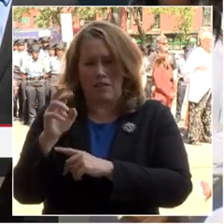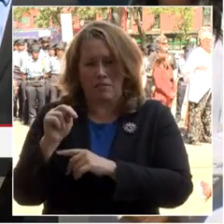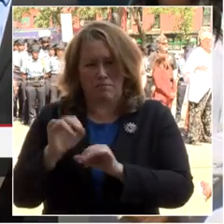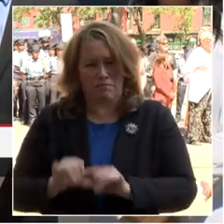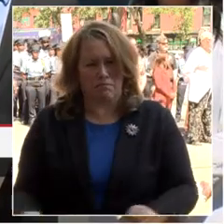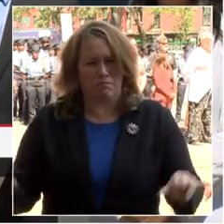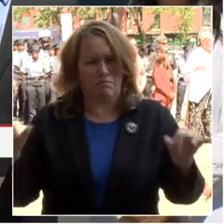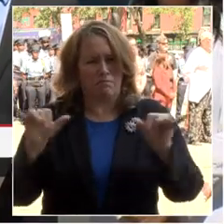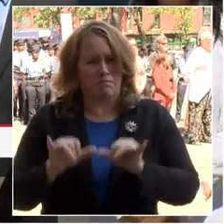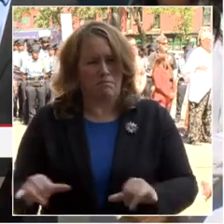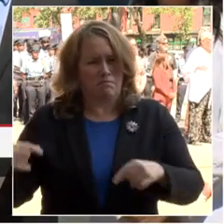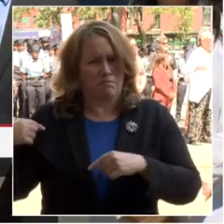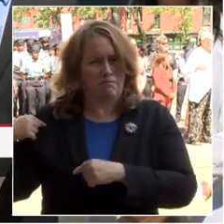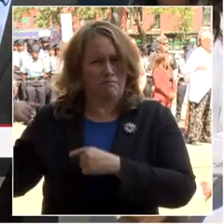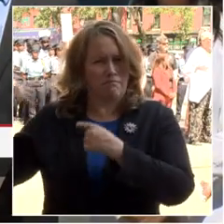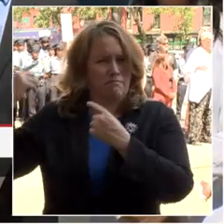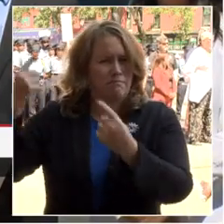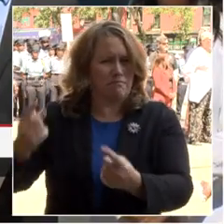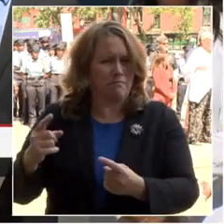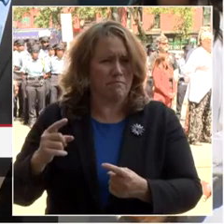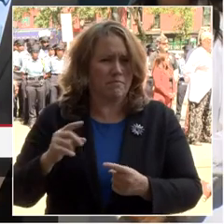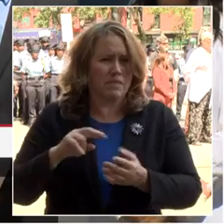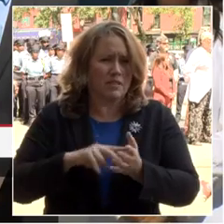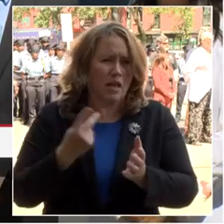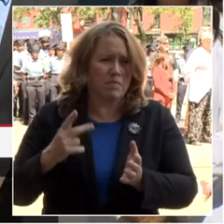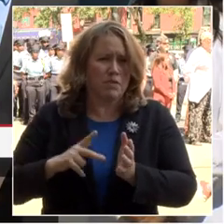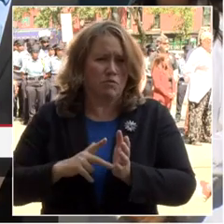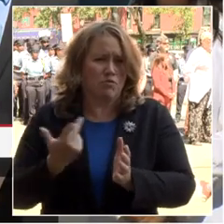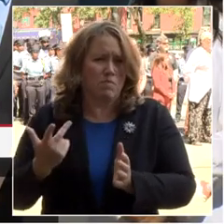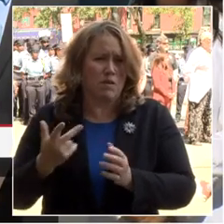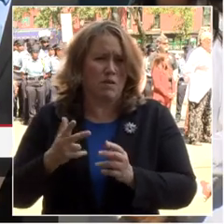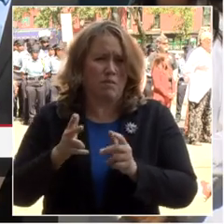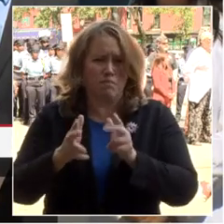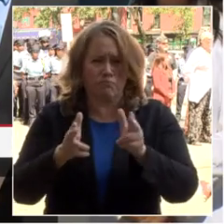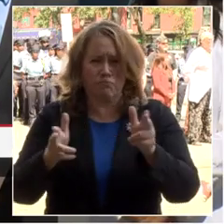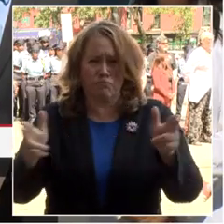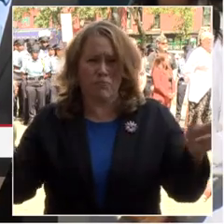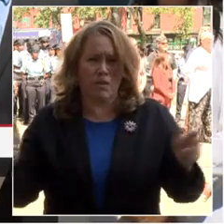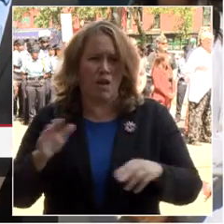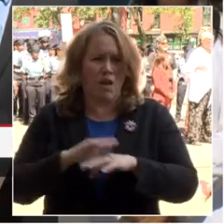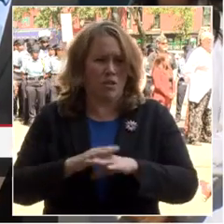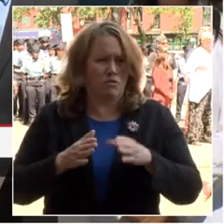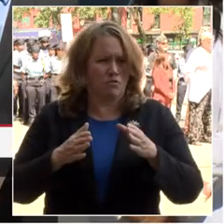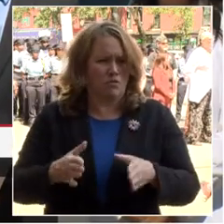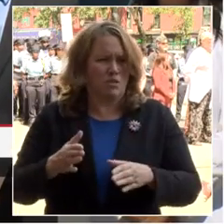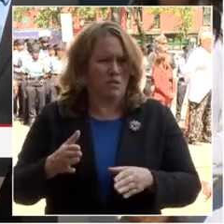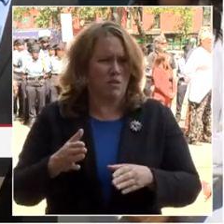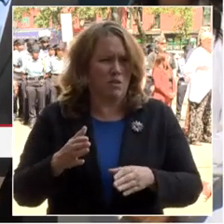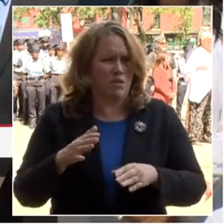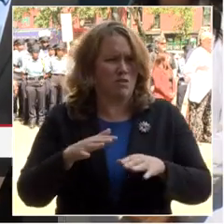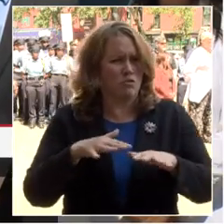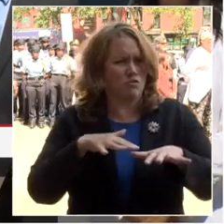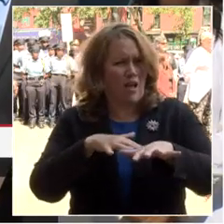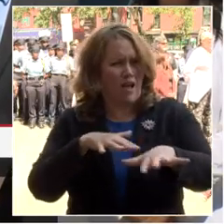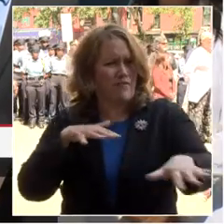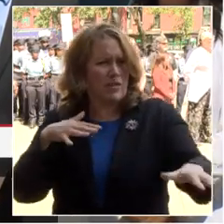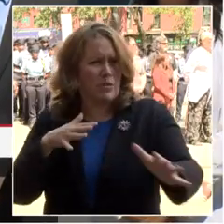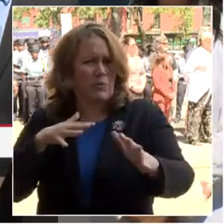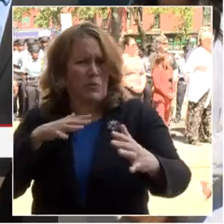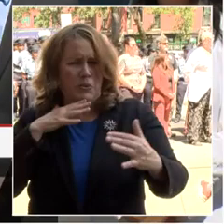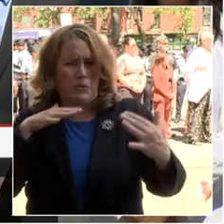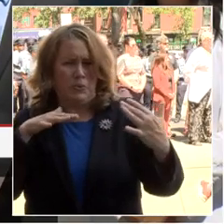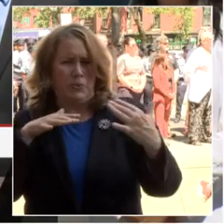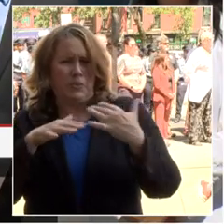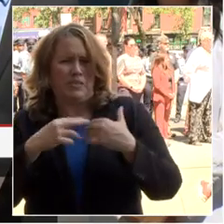include double and triple parking of vehicles on the street, traffic congestion, illegal ATV